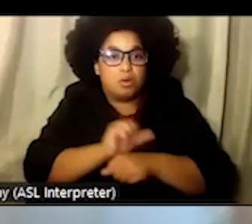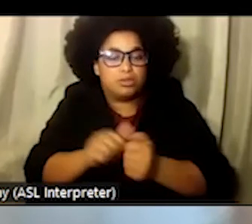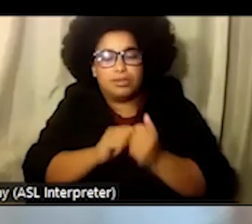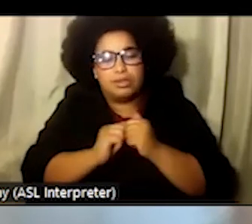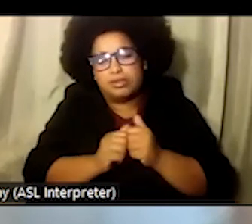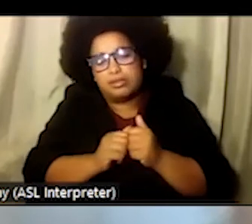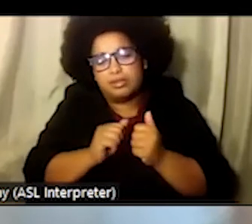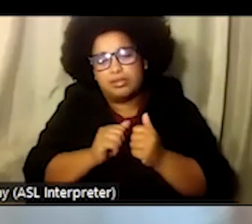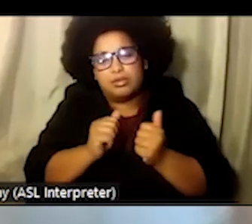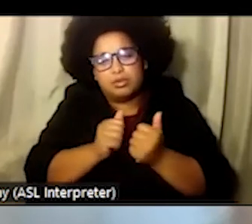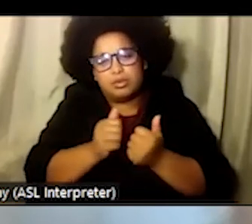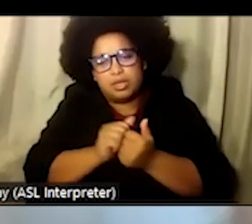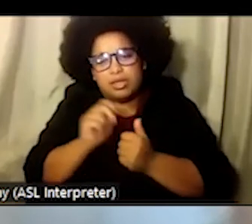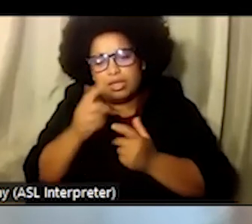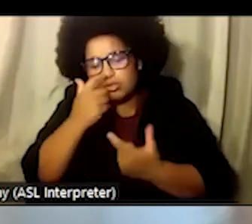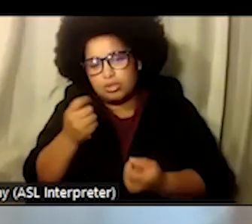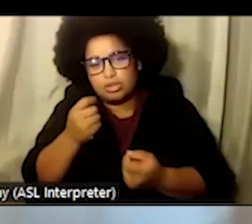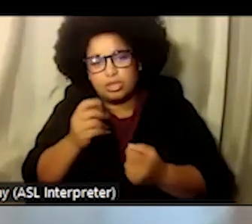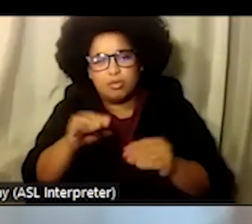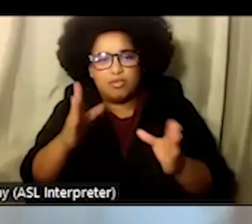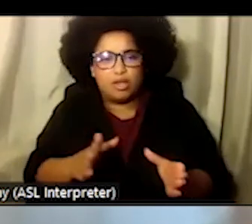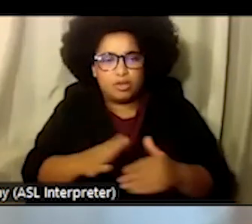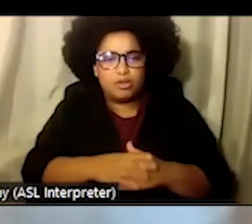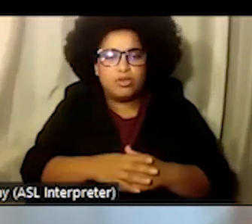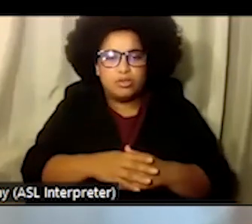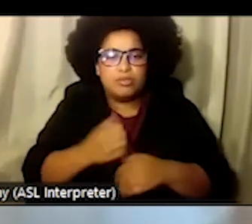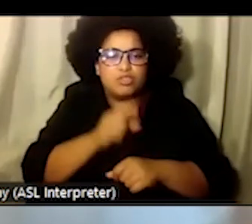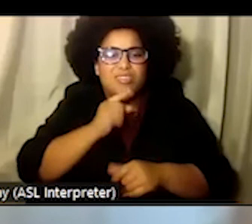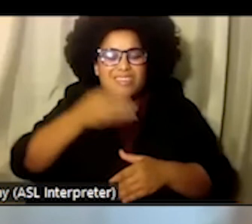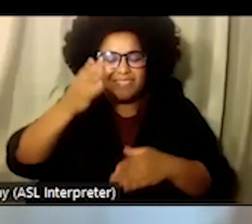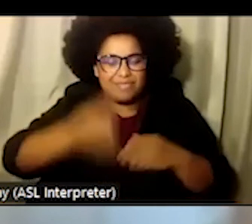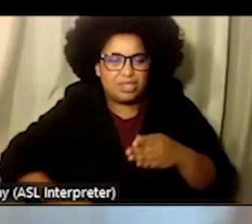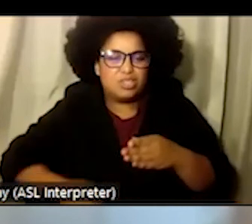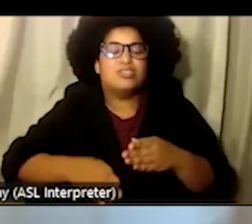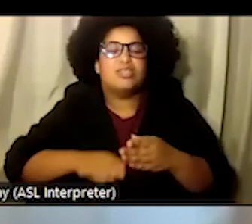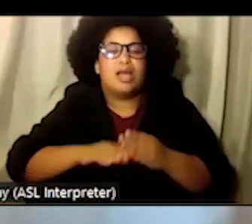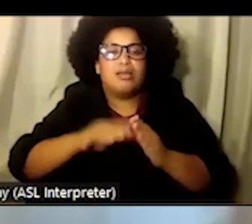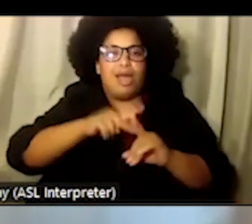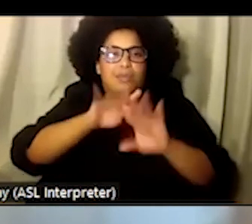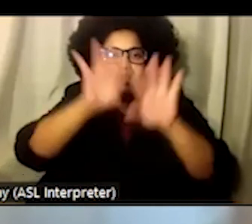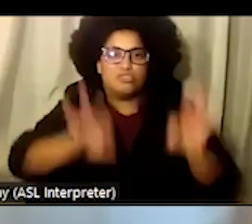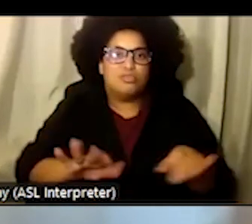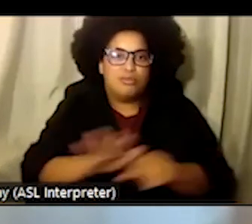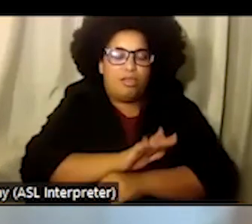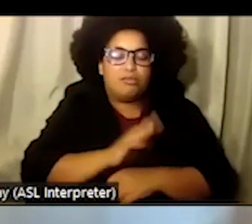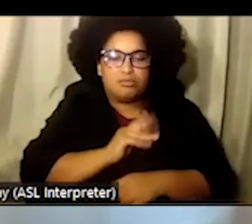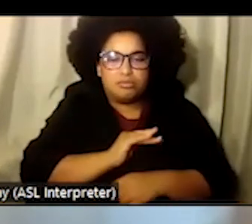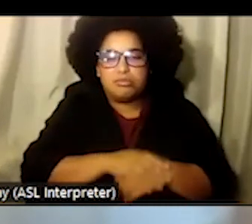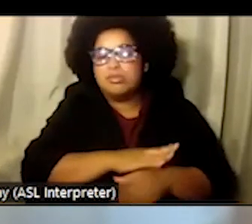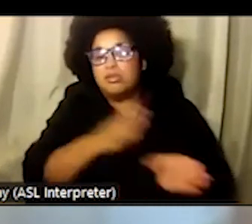our interested provider to make sure that they have that completed vendorization application. Once